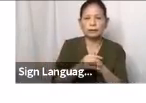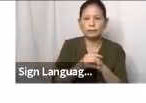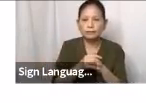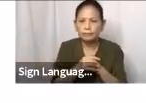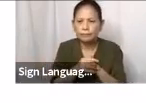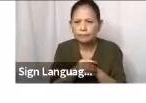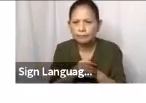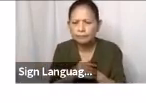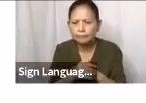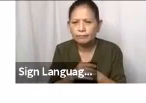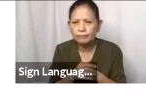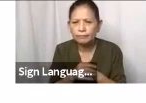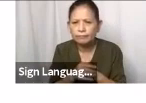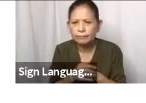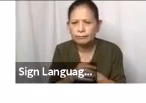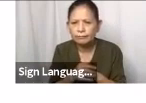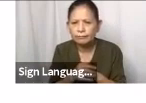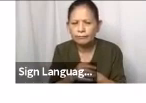inshallah,